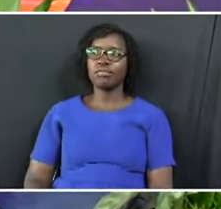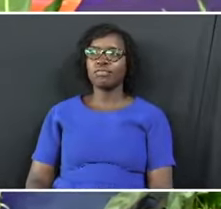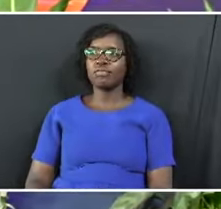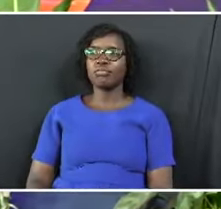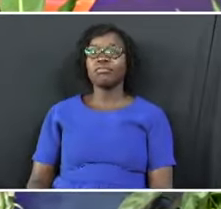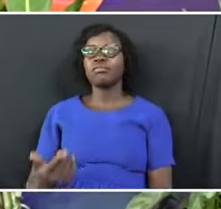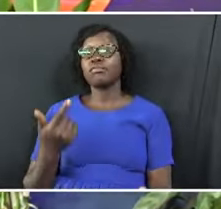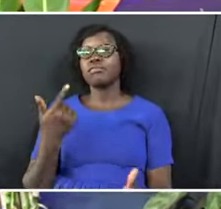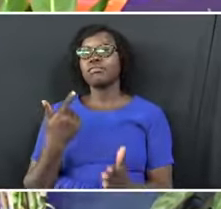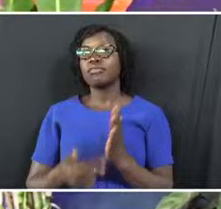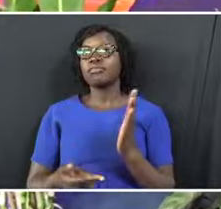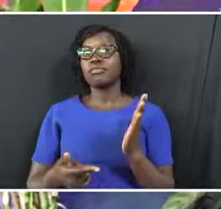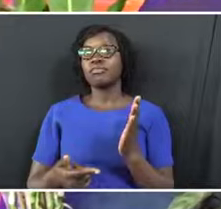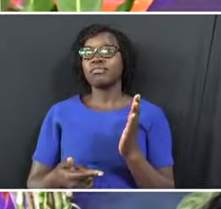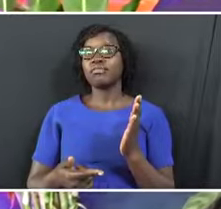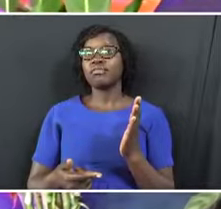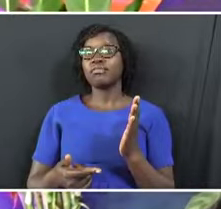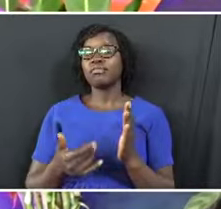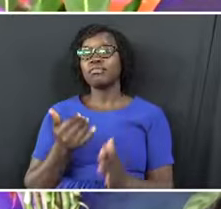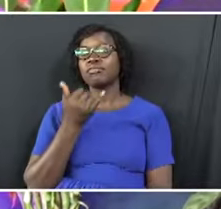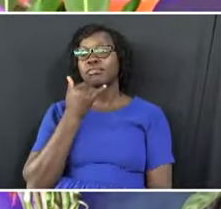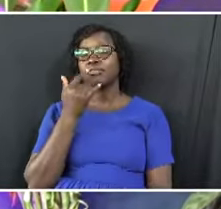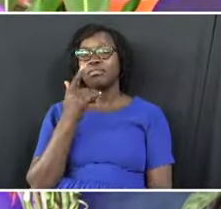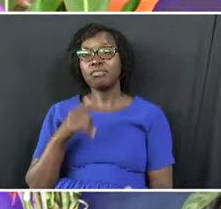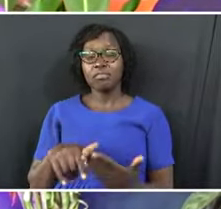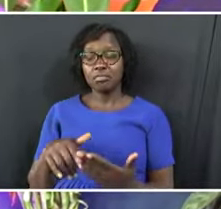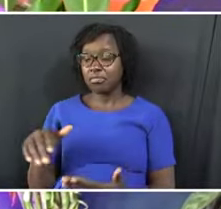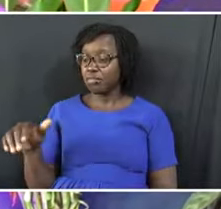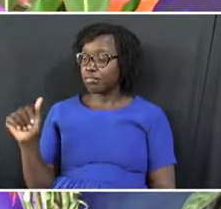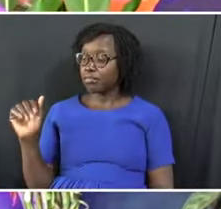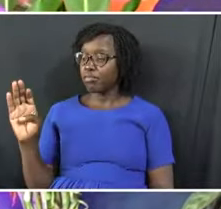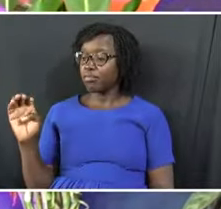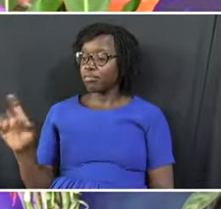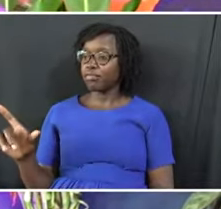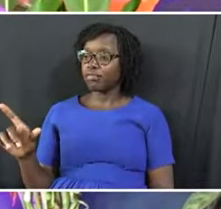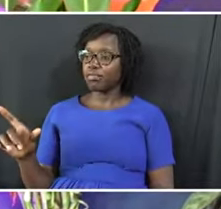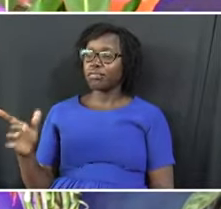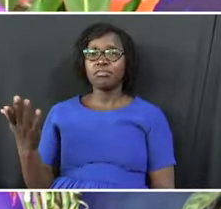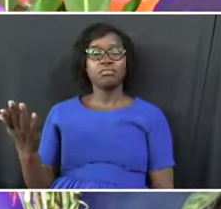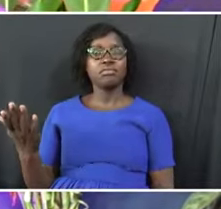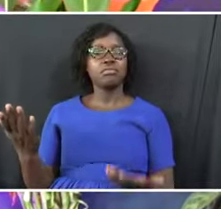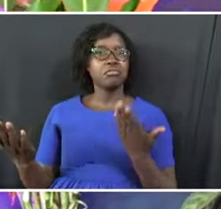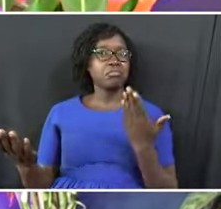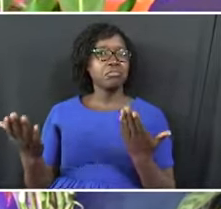What was the mistake of Abel? I want to guess that